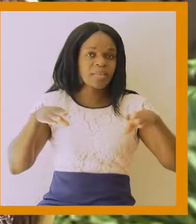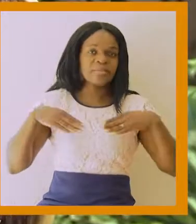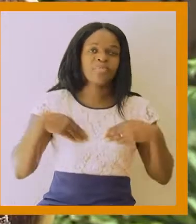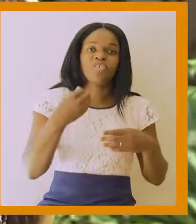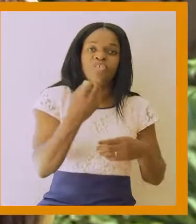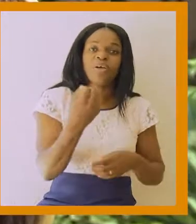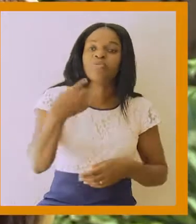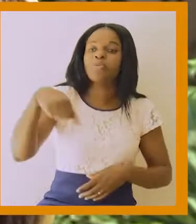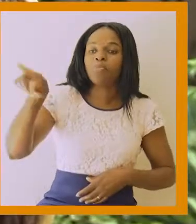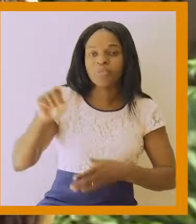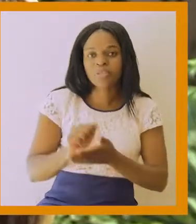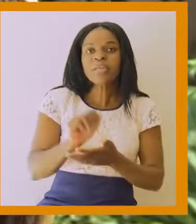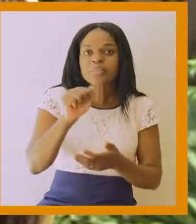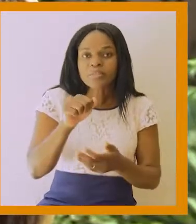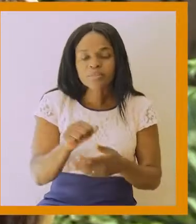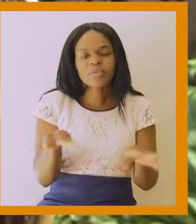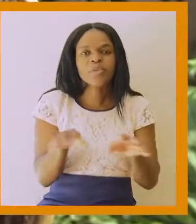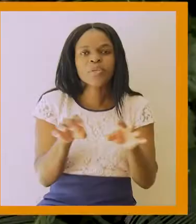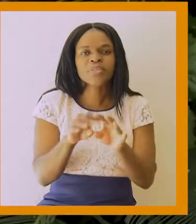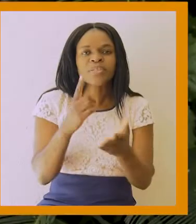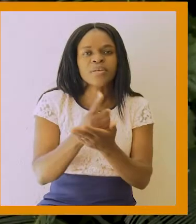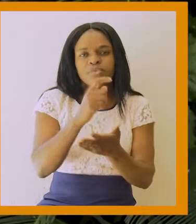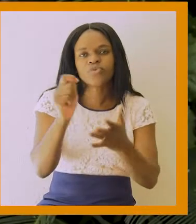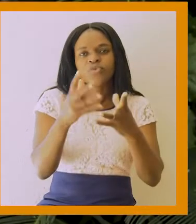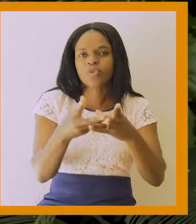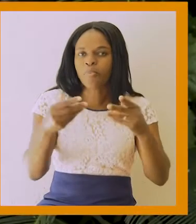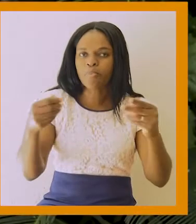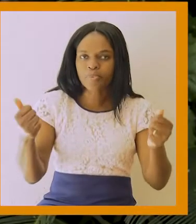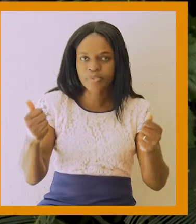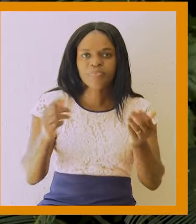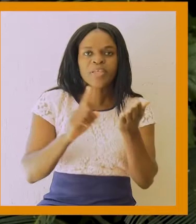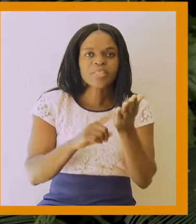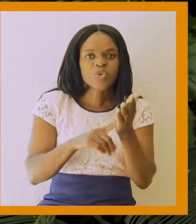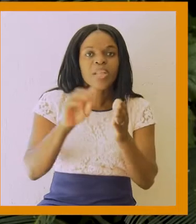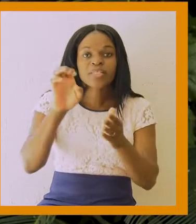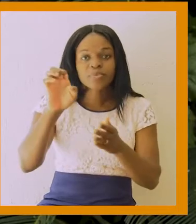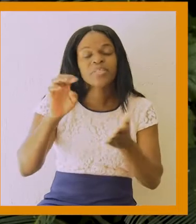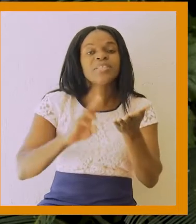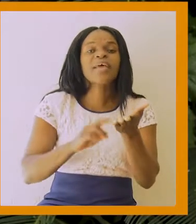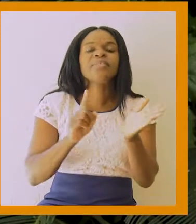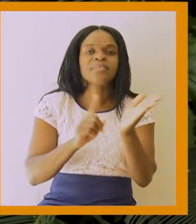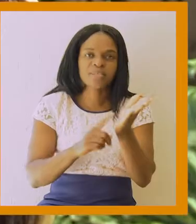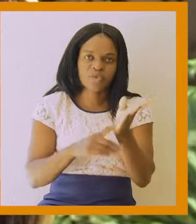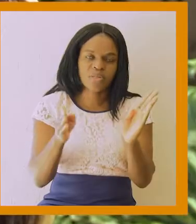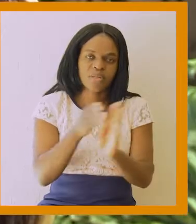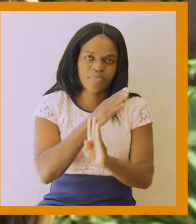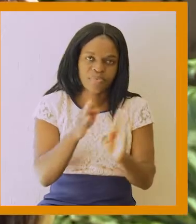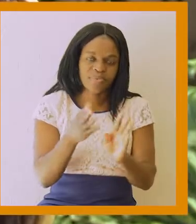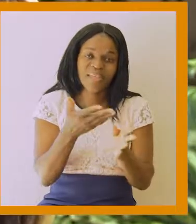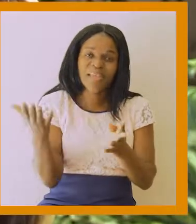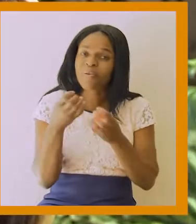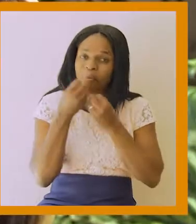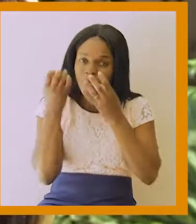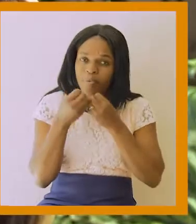at the interventions, the kind of work that has been done in order to address the challenges of sexual exploitation and